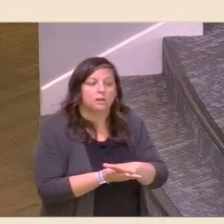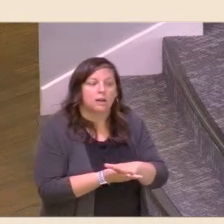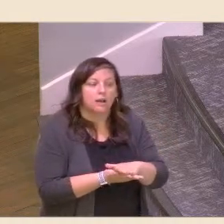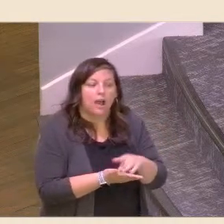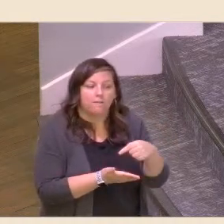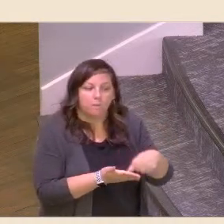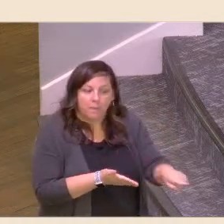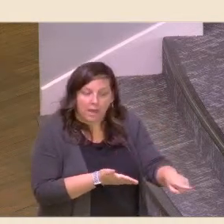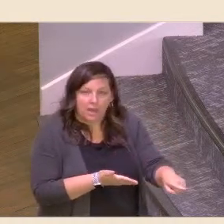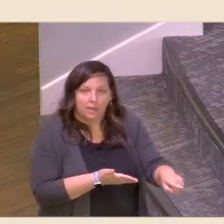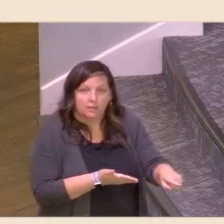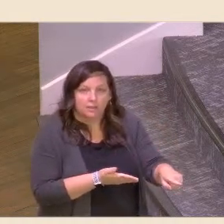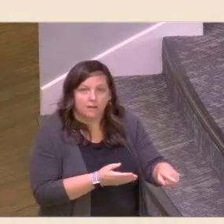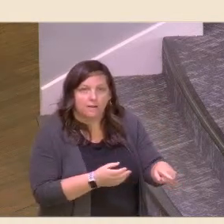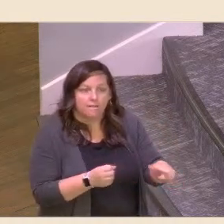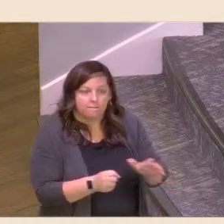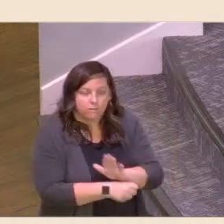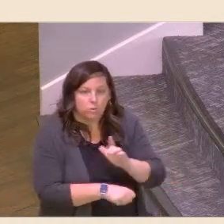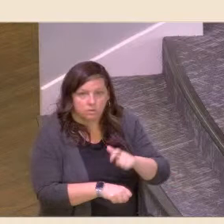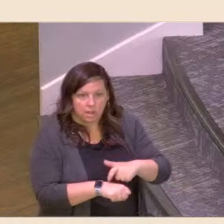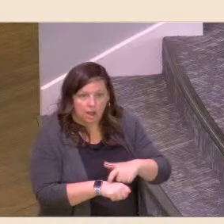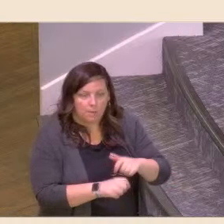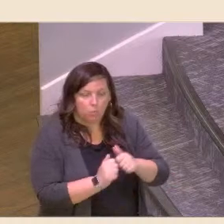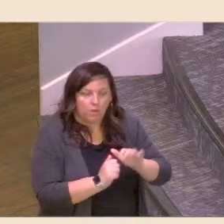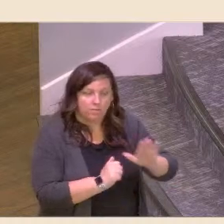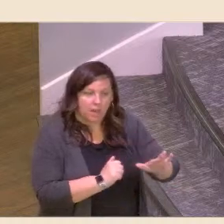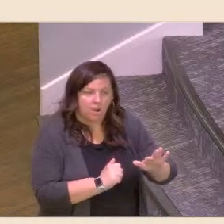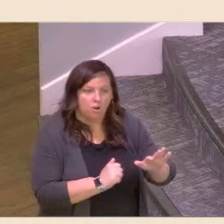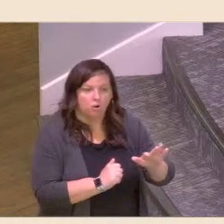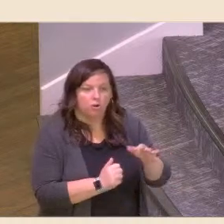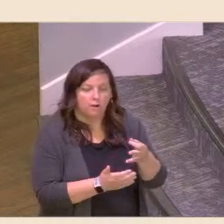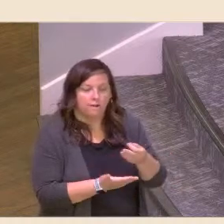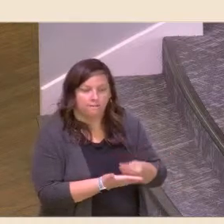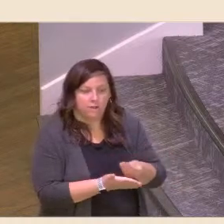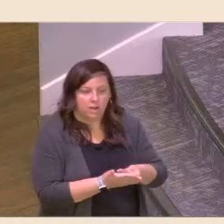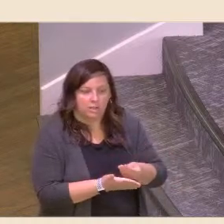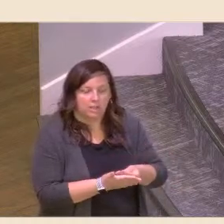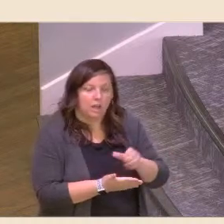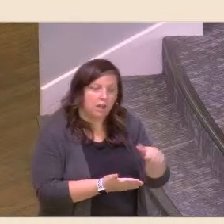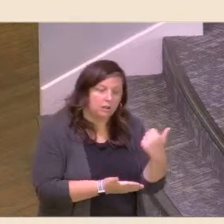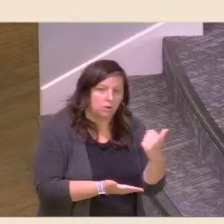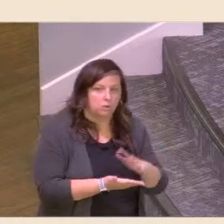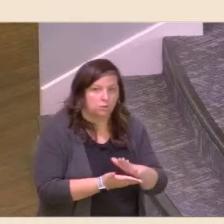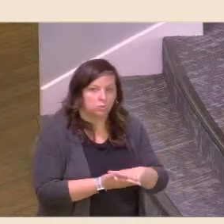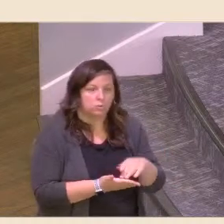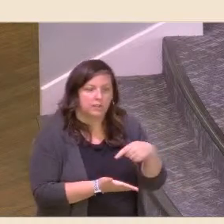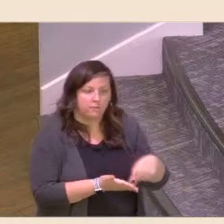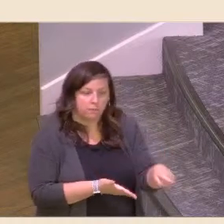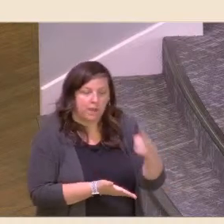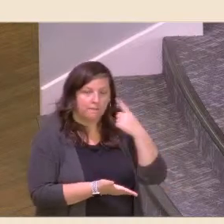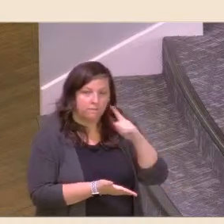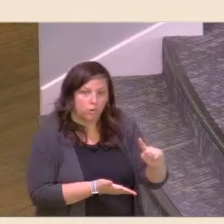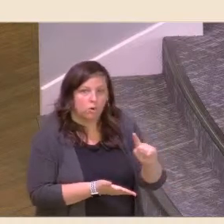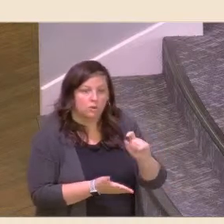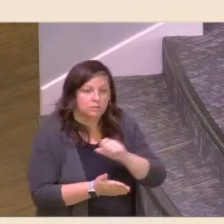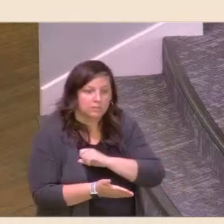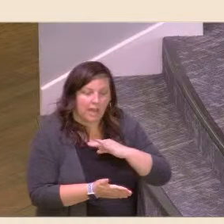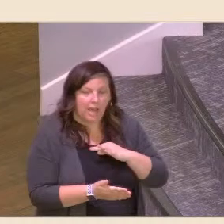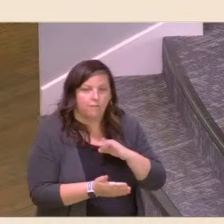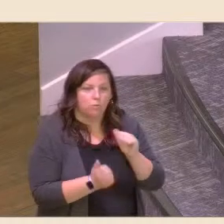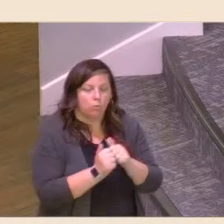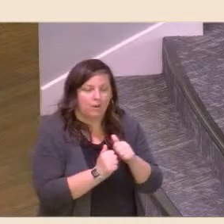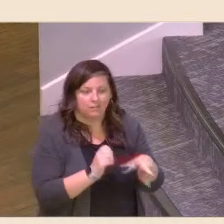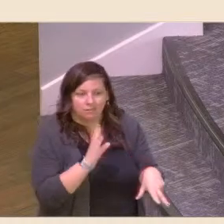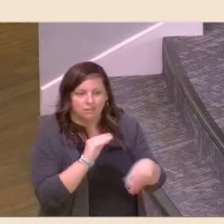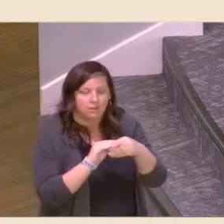with their own funding, and other schools have paid for staff that are, do additional duties in addition